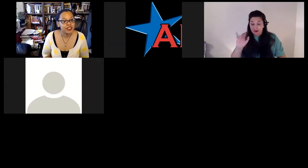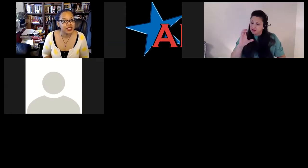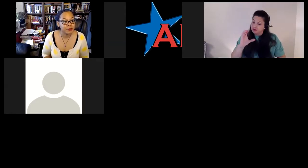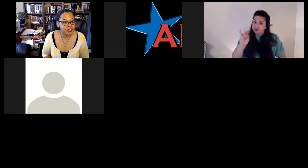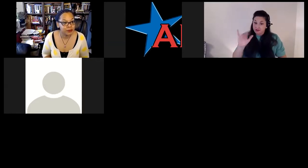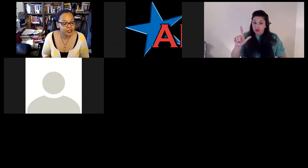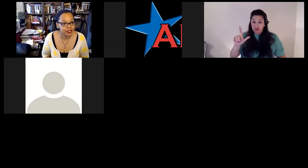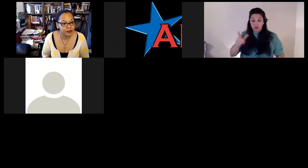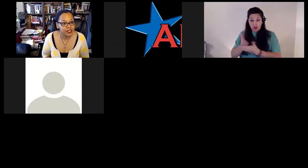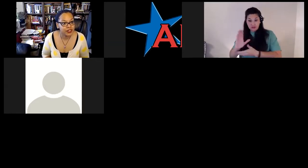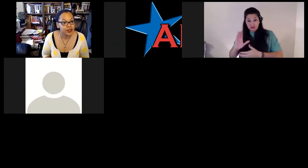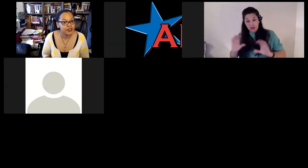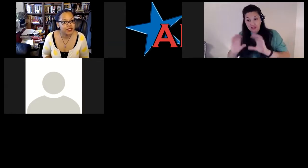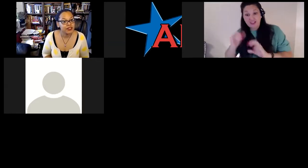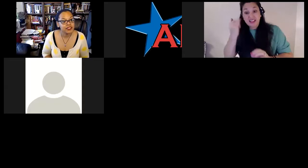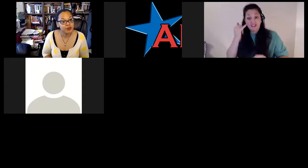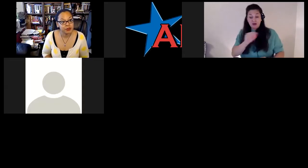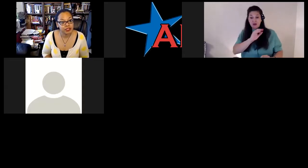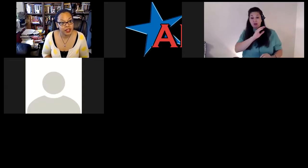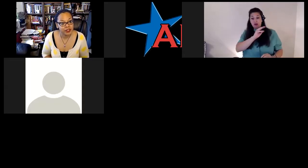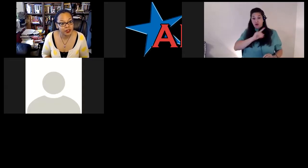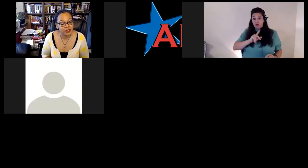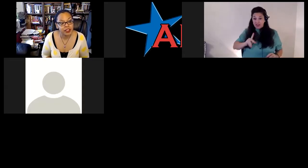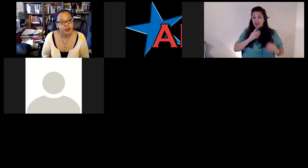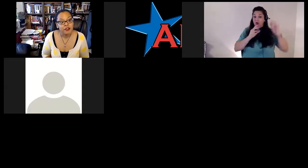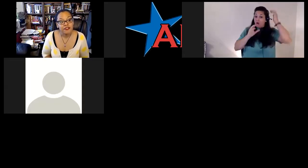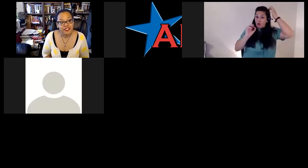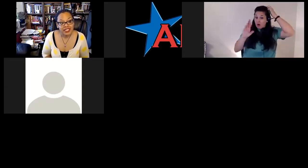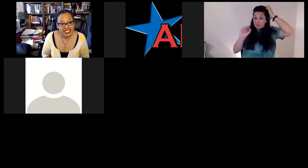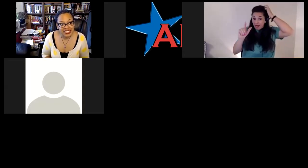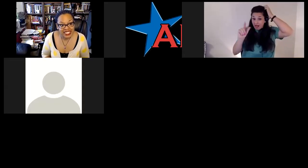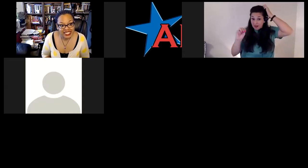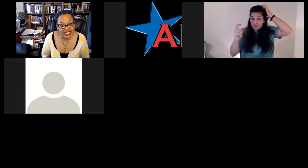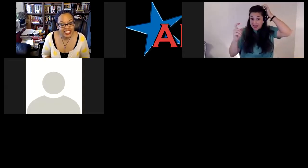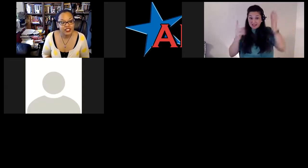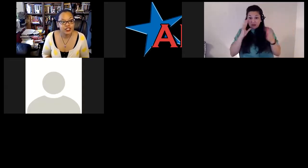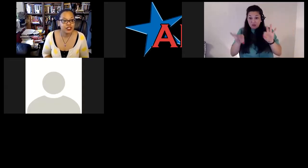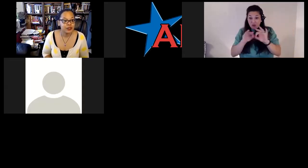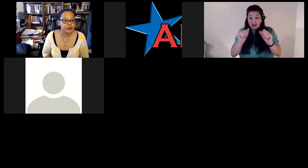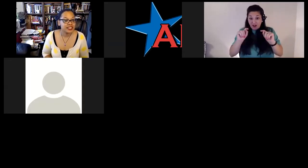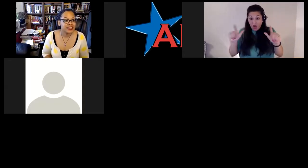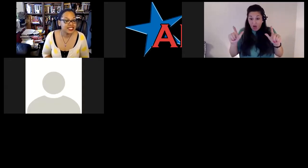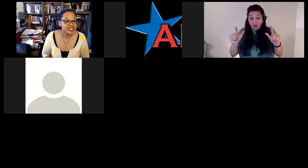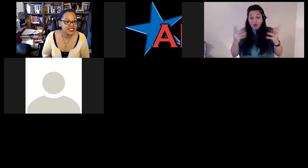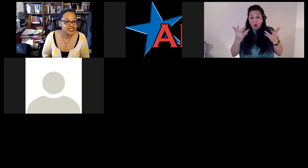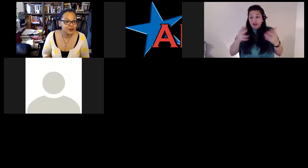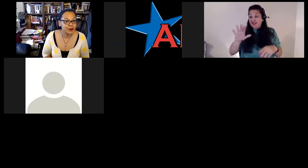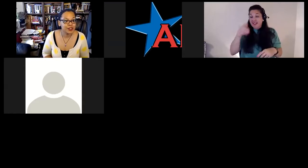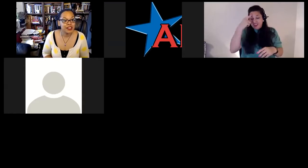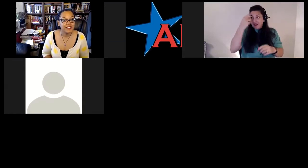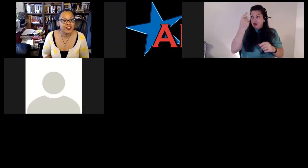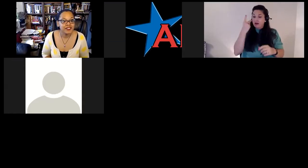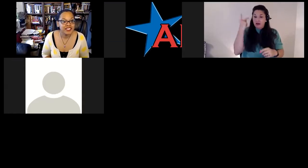Luther King and Malcolm X was to matter at all, the Civil Rights Movement was to matter at all, 56 years ago,